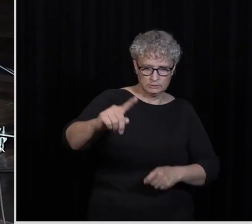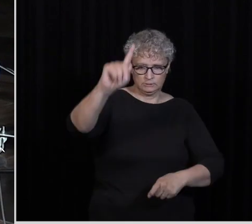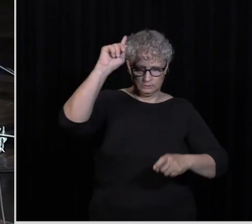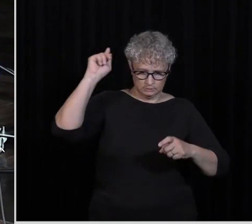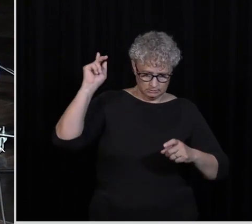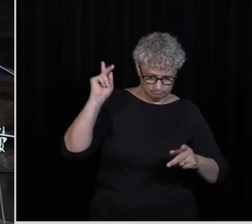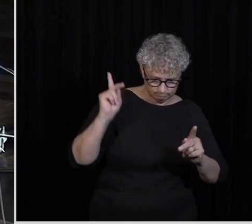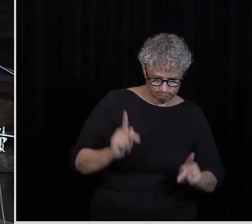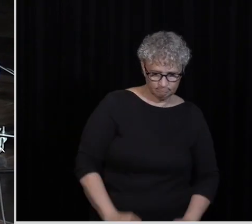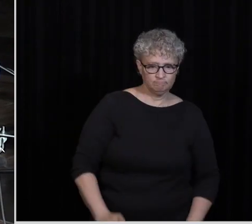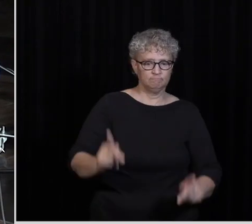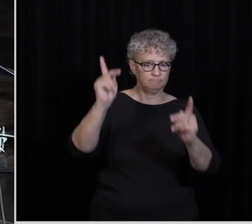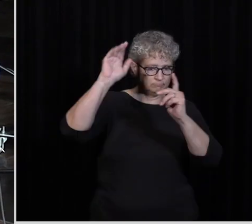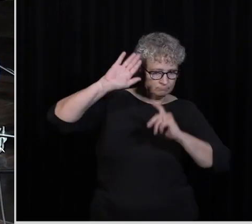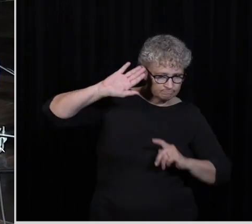traitor